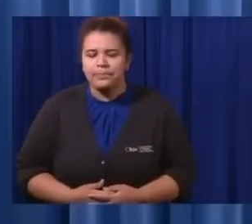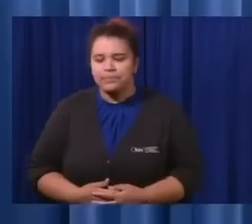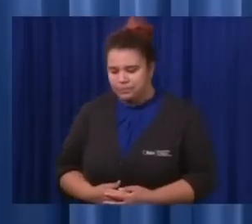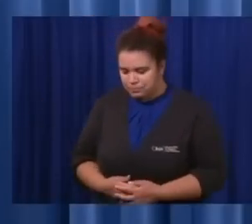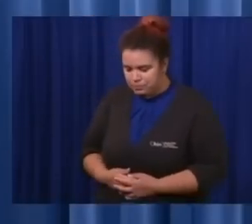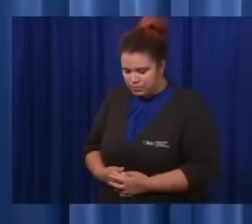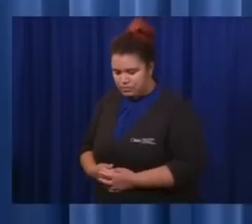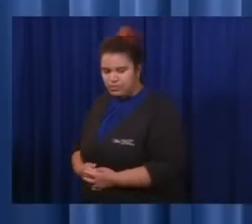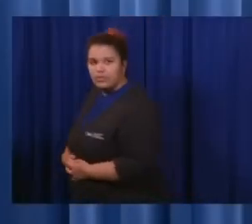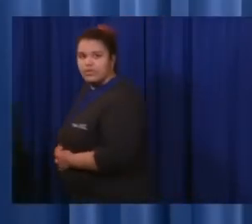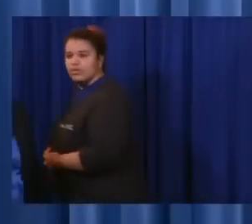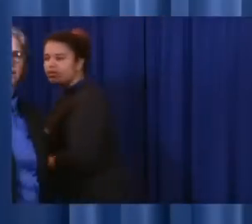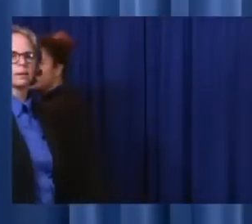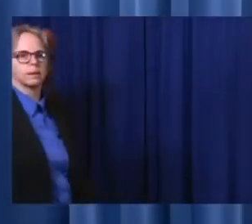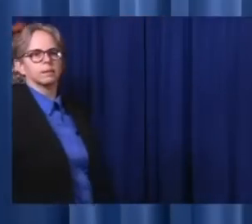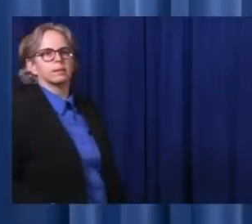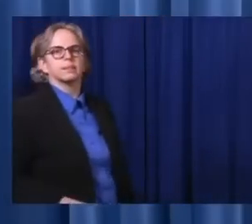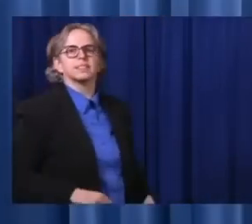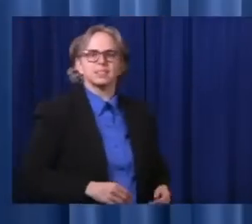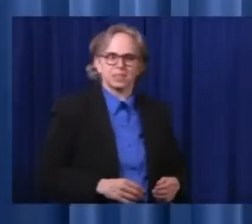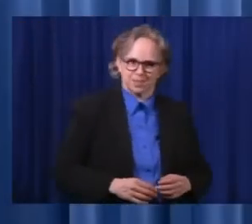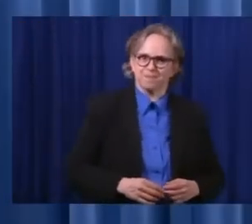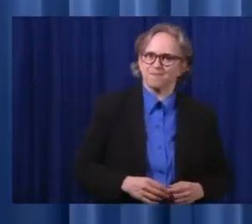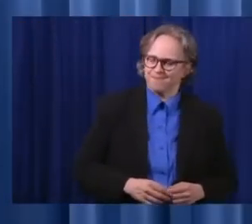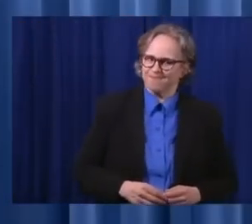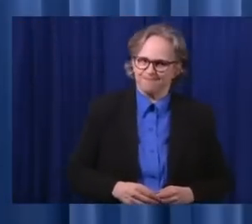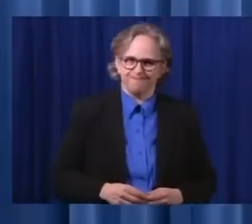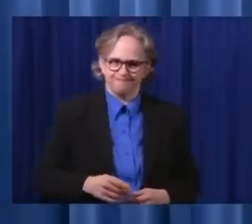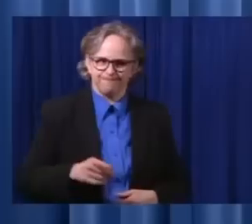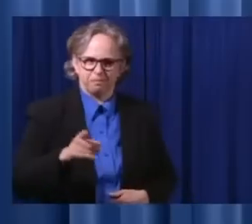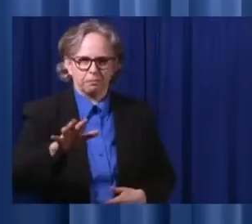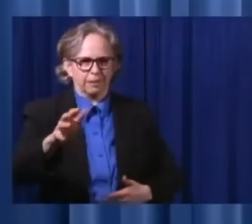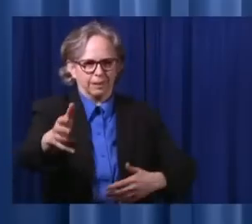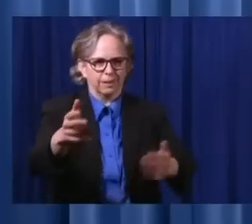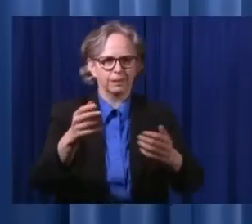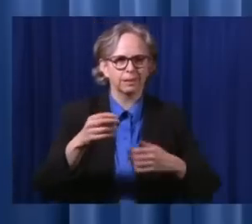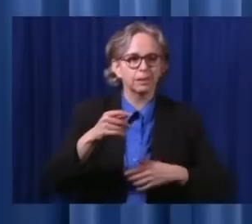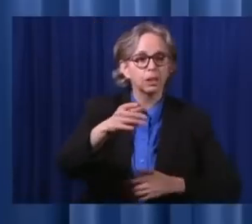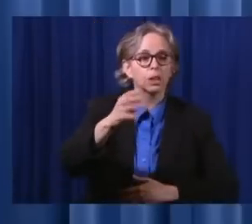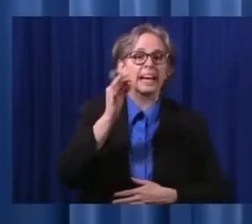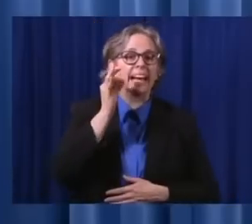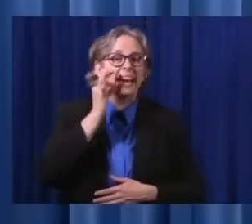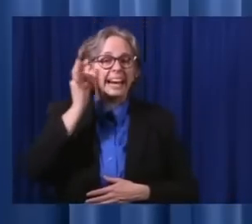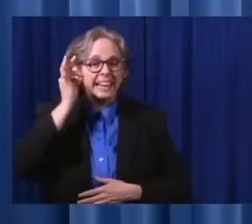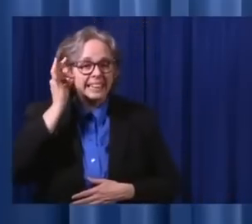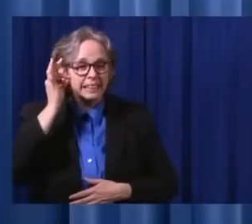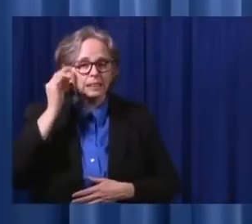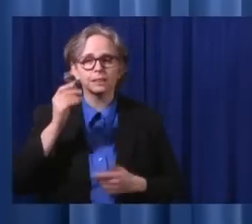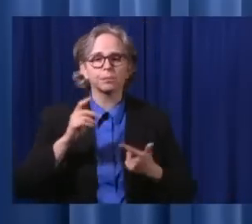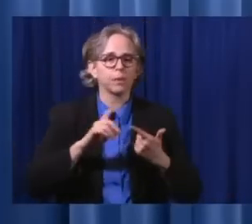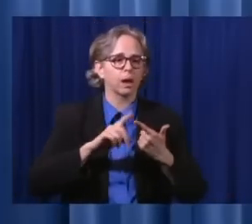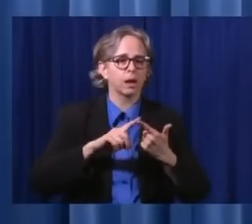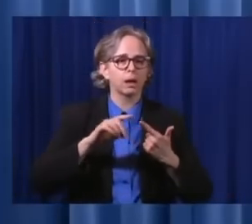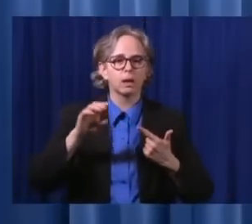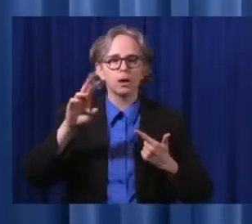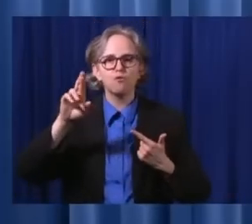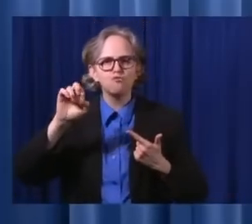I've had conversations with the Indians, with the Reds, and with the Commissioner of